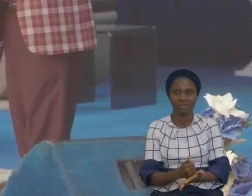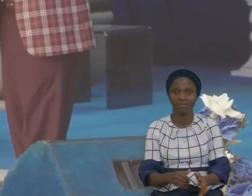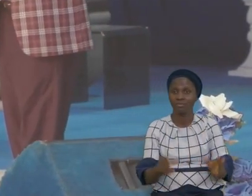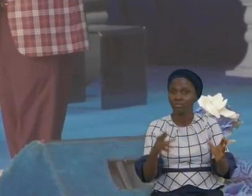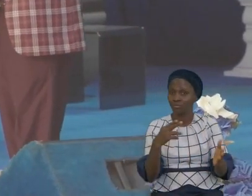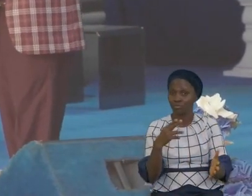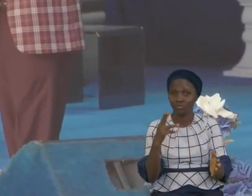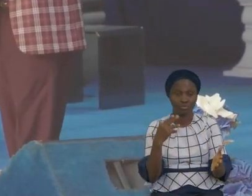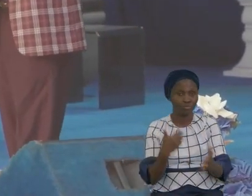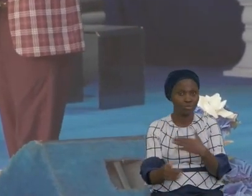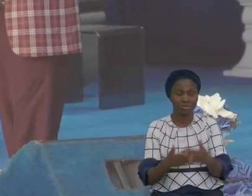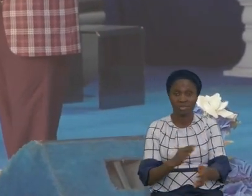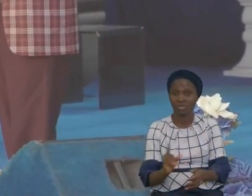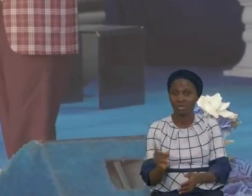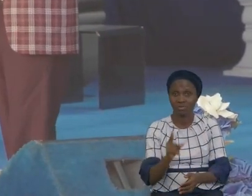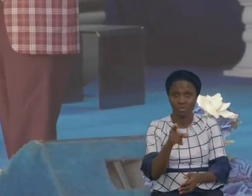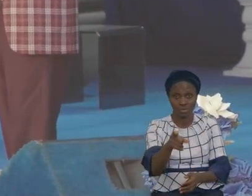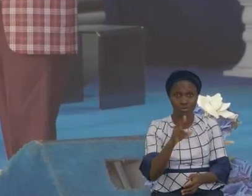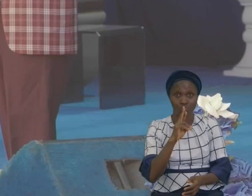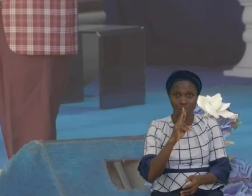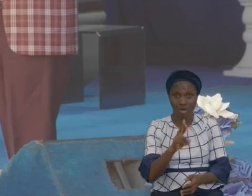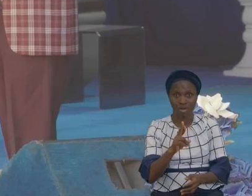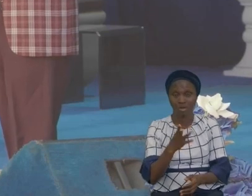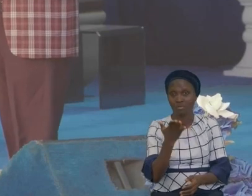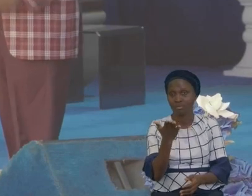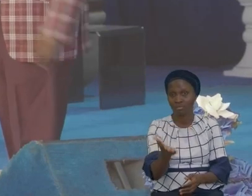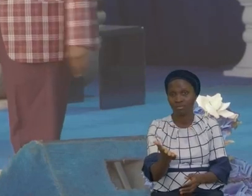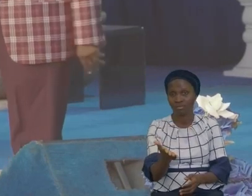it's time to go up higher.